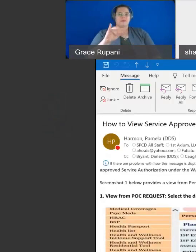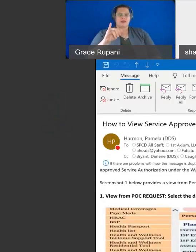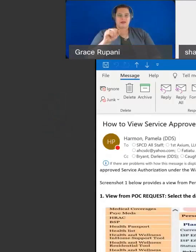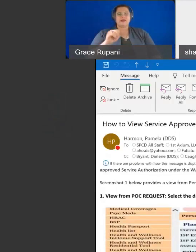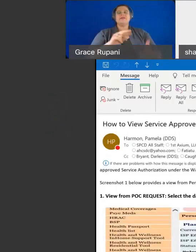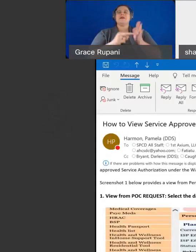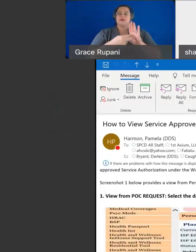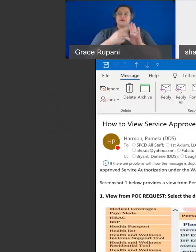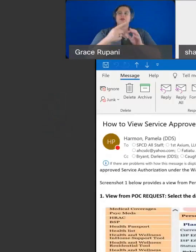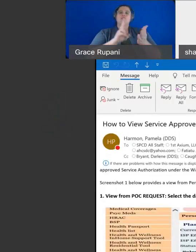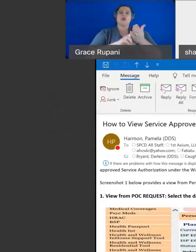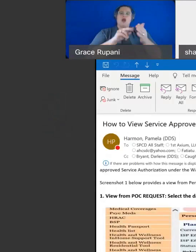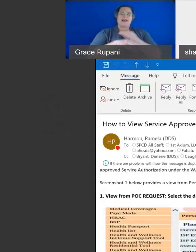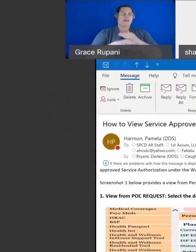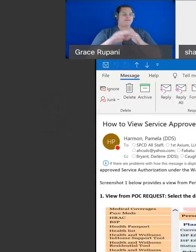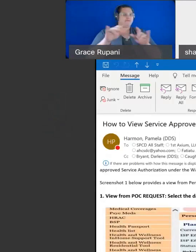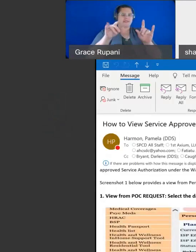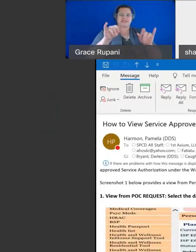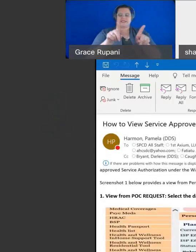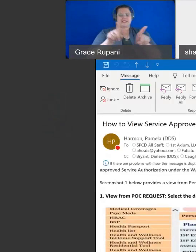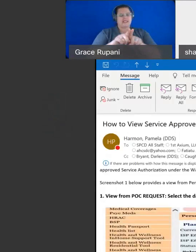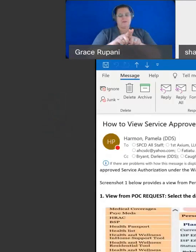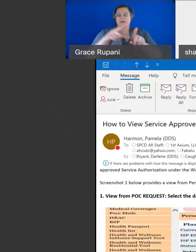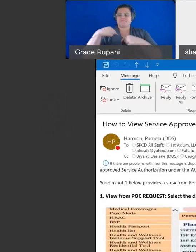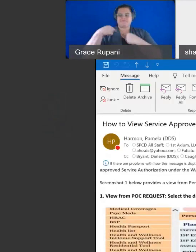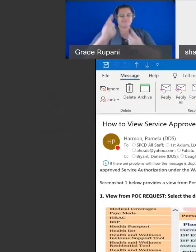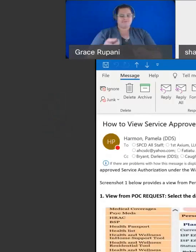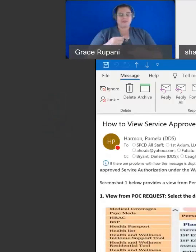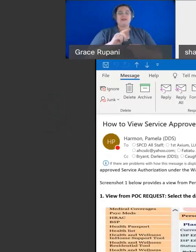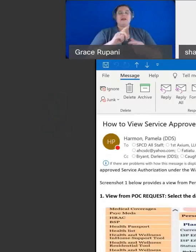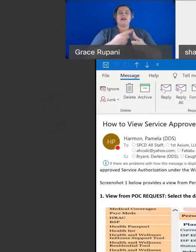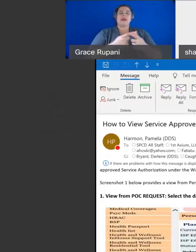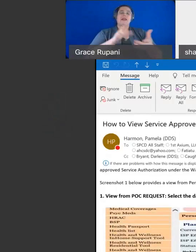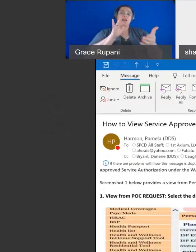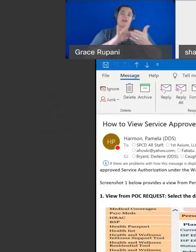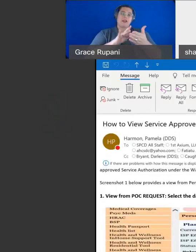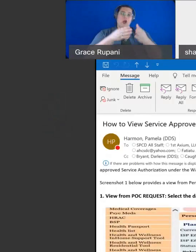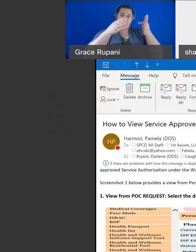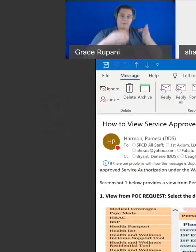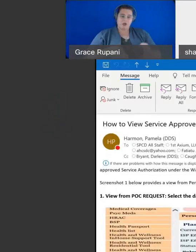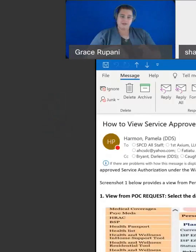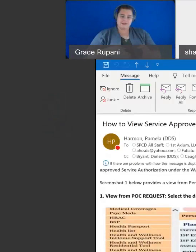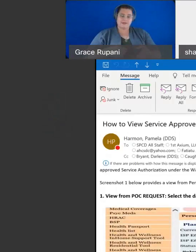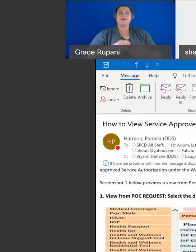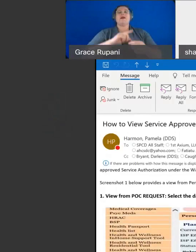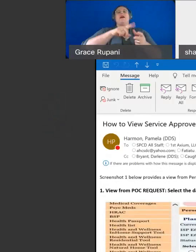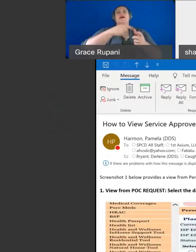to. You click on person, then you click on POC request.